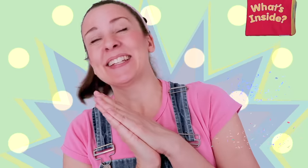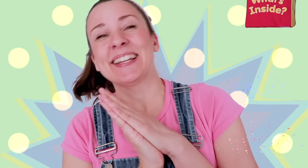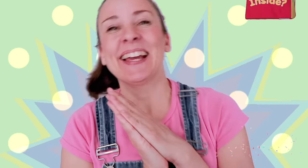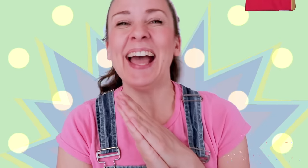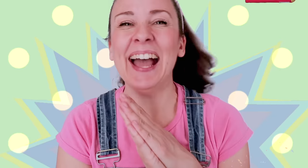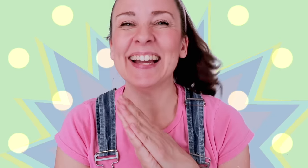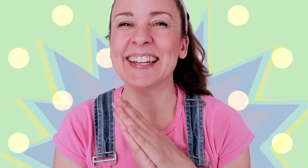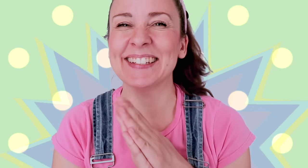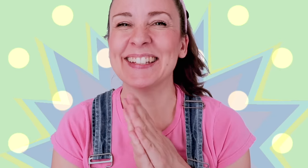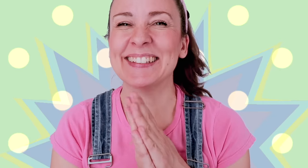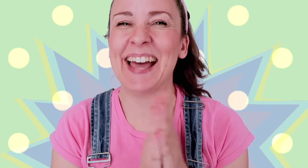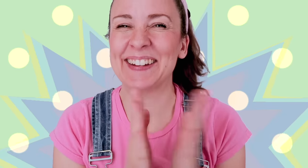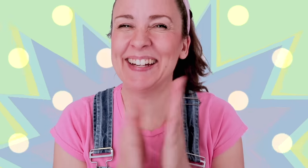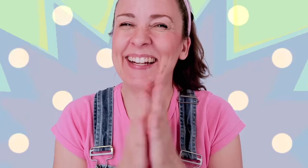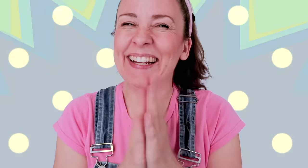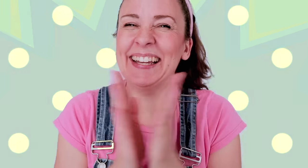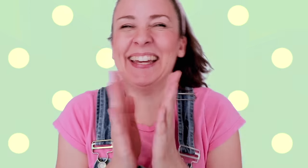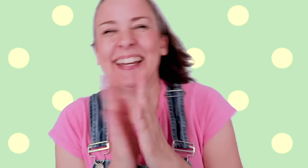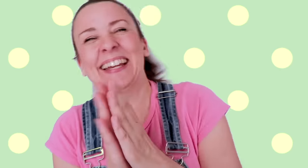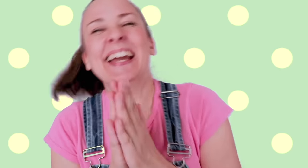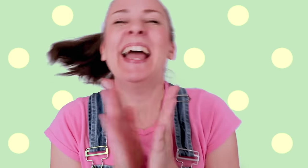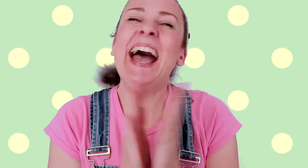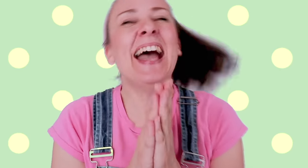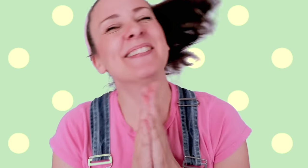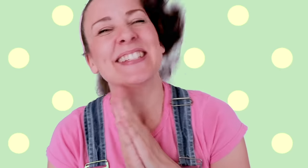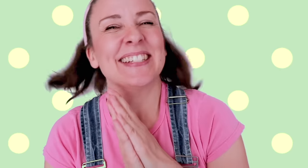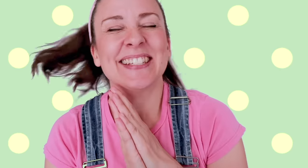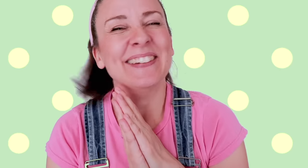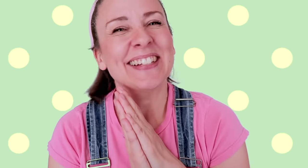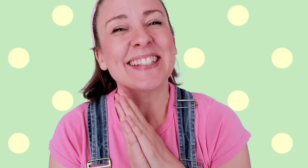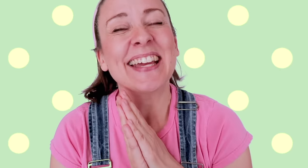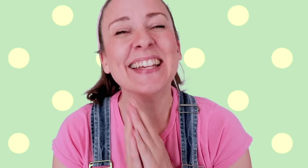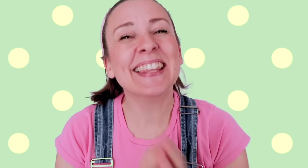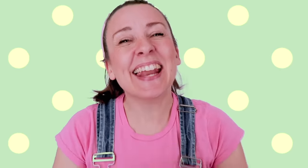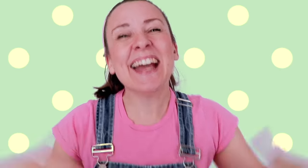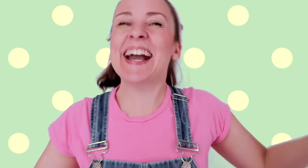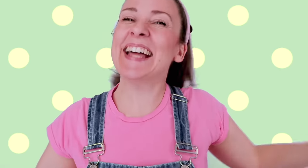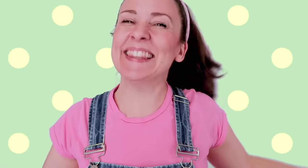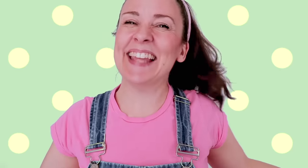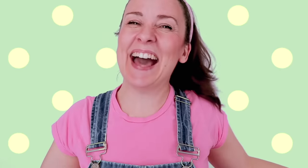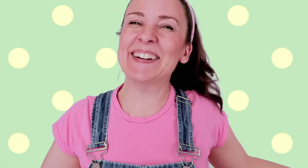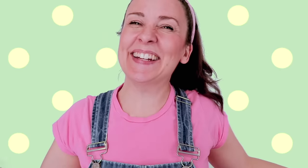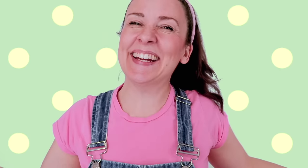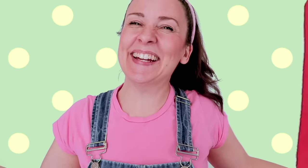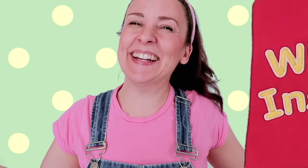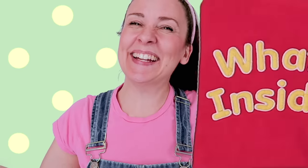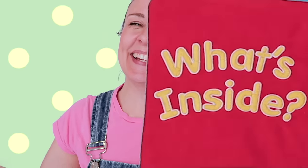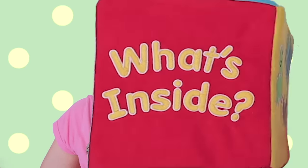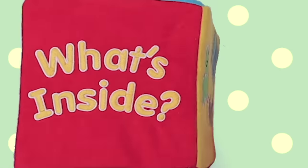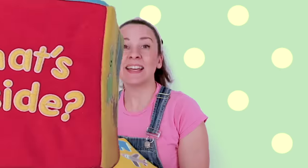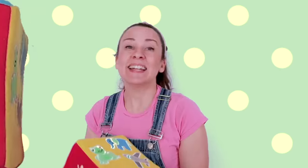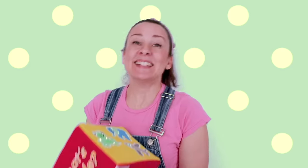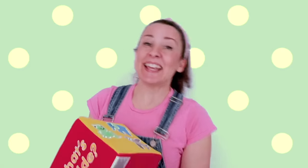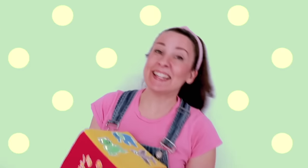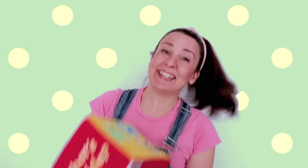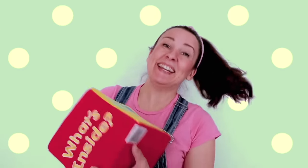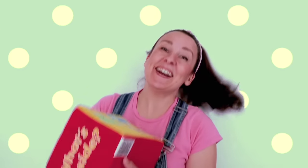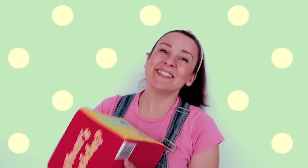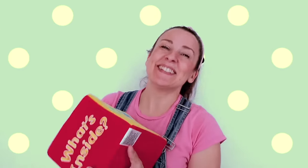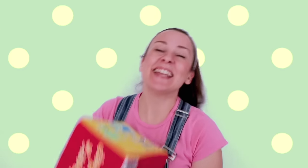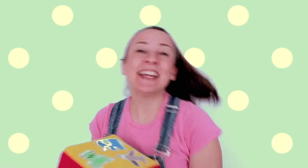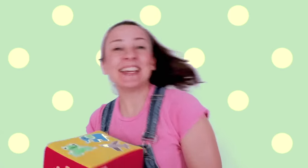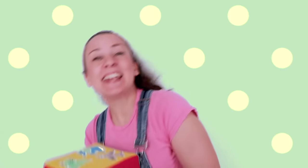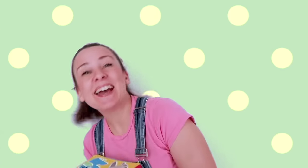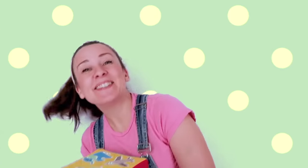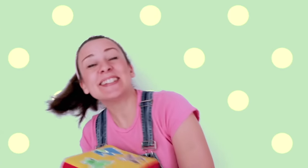Oops. I got a little louder. I was just so excited that I got louder. Take it